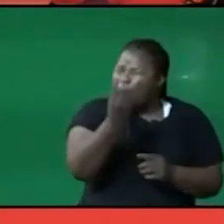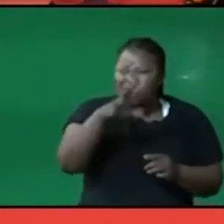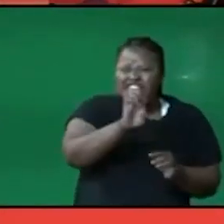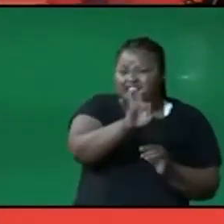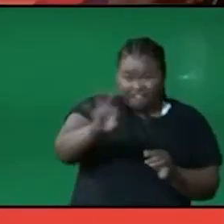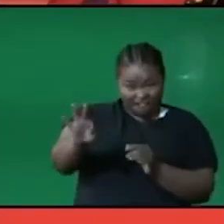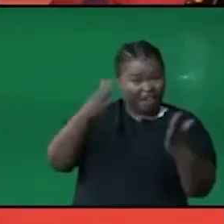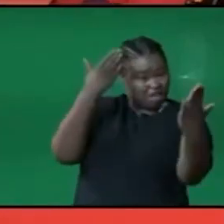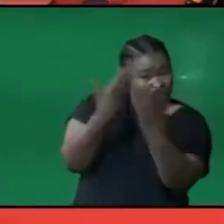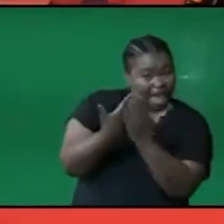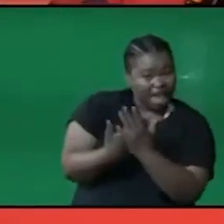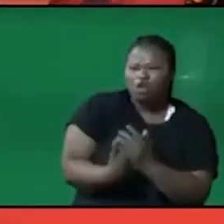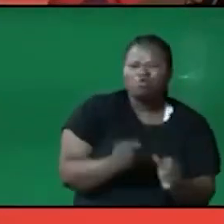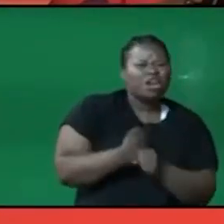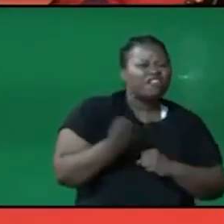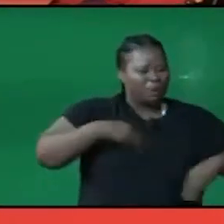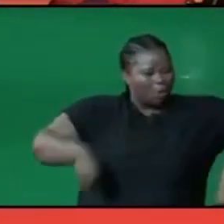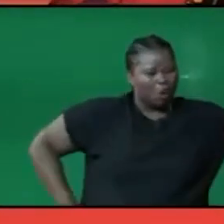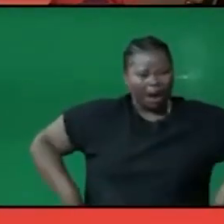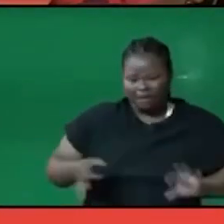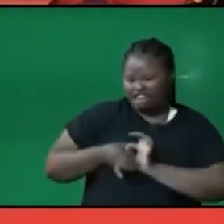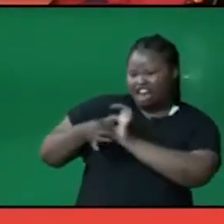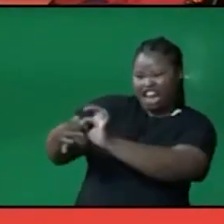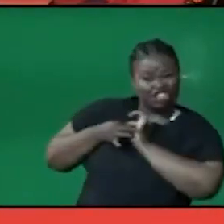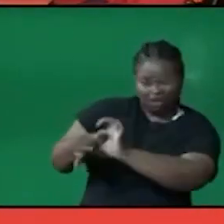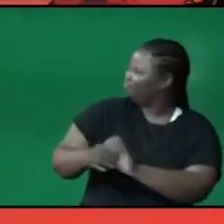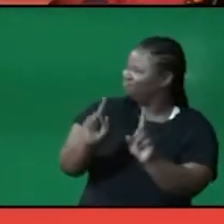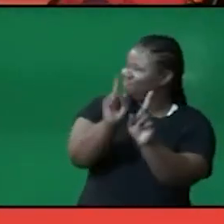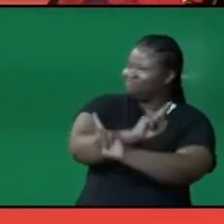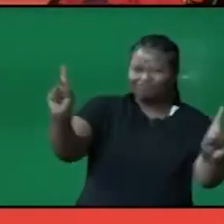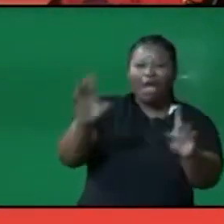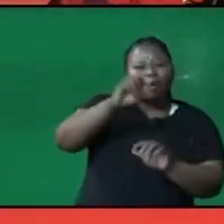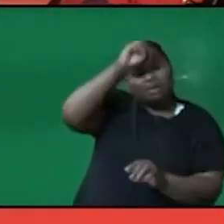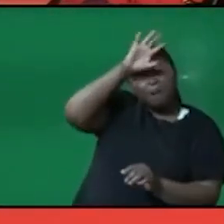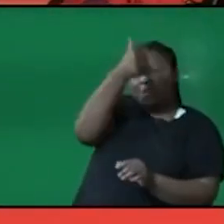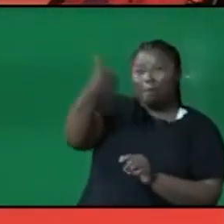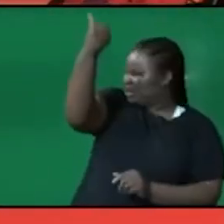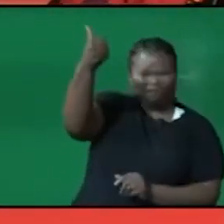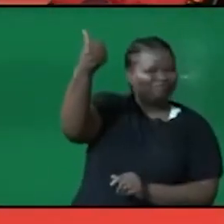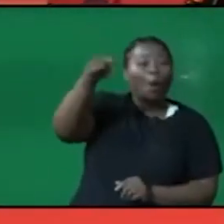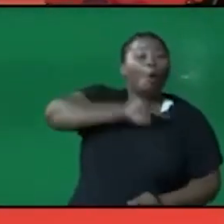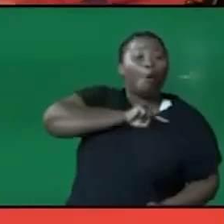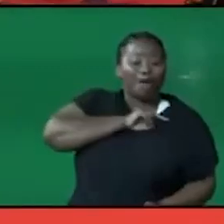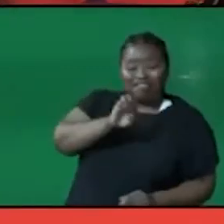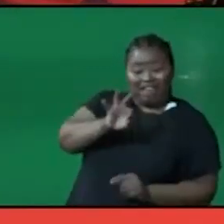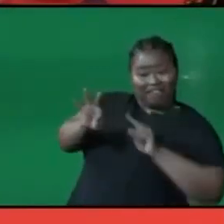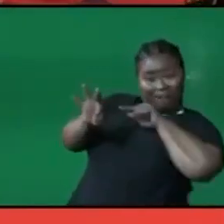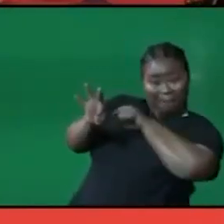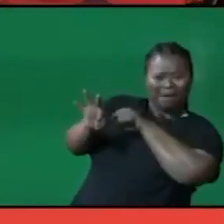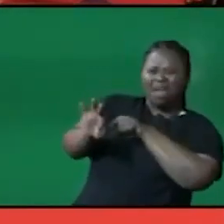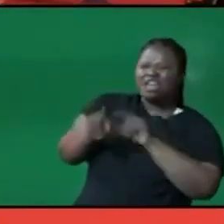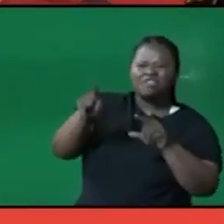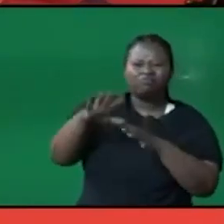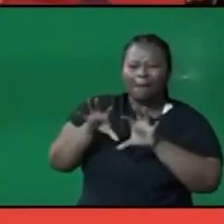EFF will not be in a corrupt relationship with the mine bosses, because EFF is